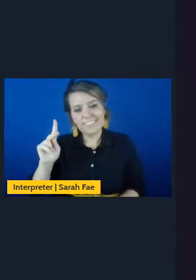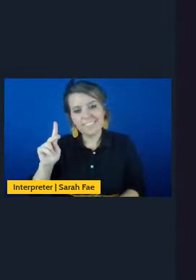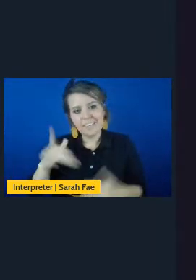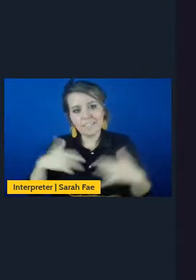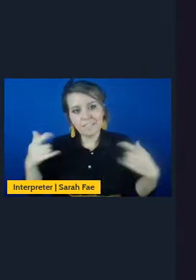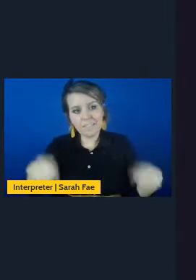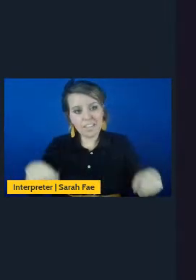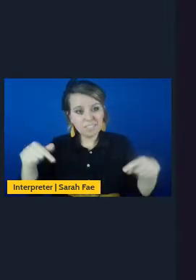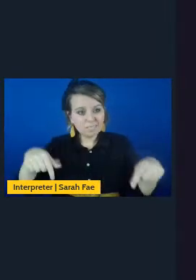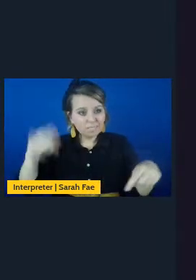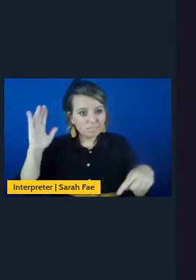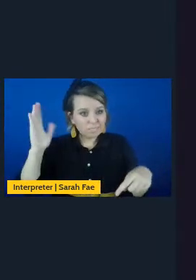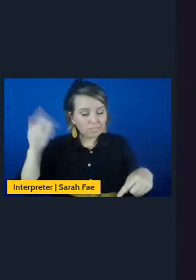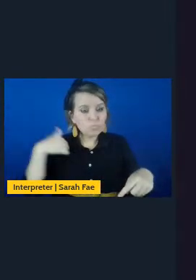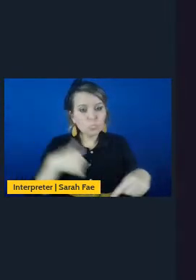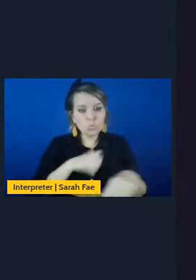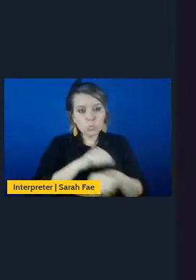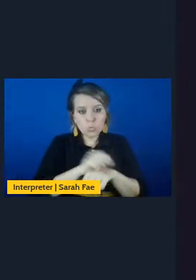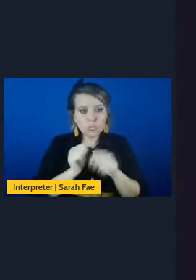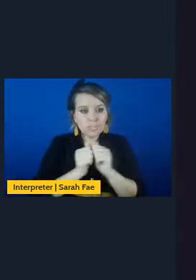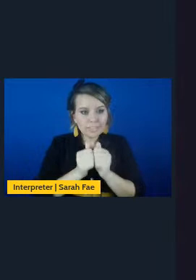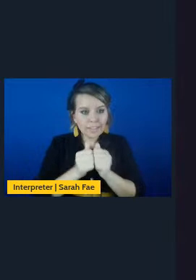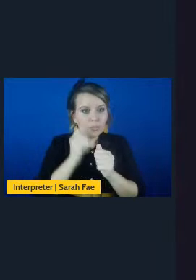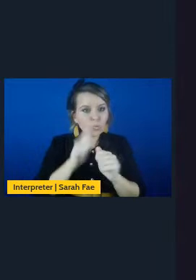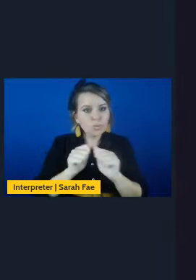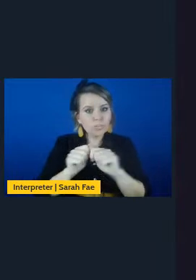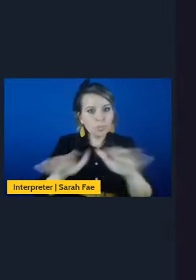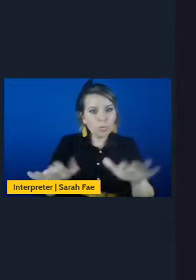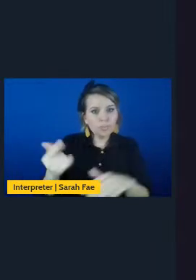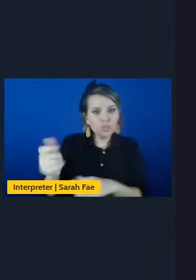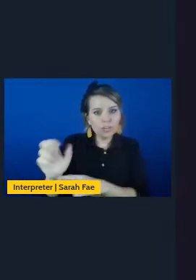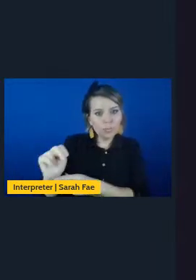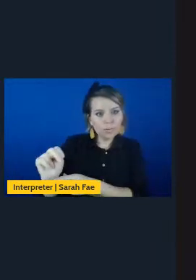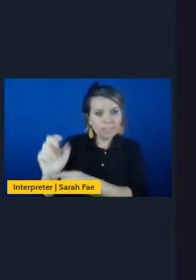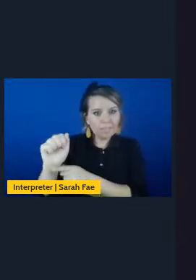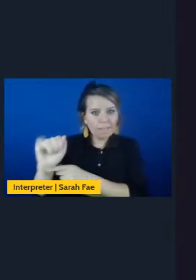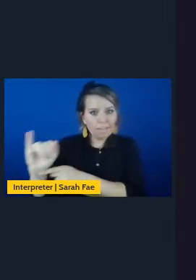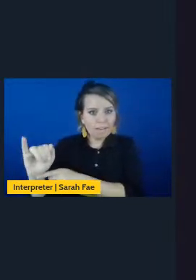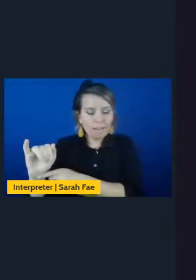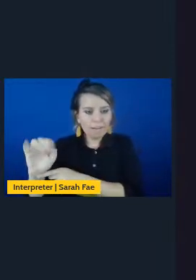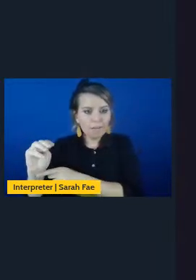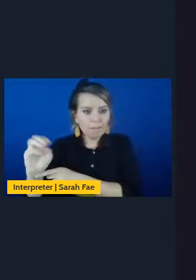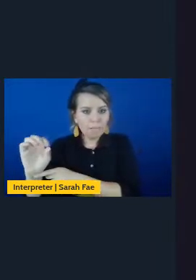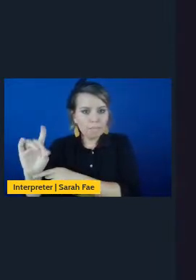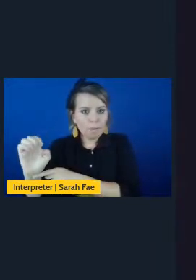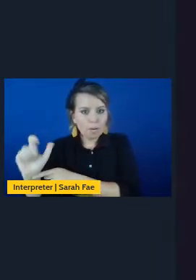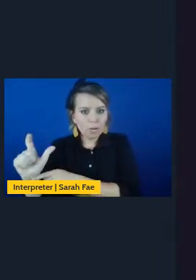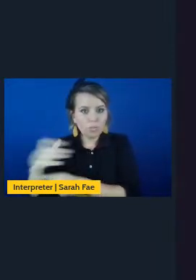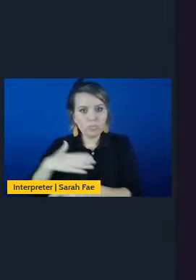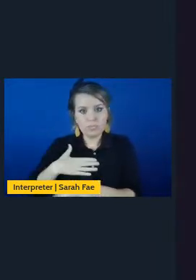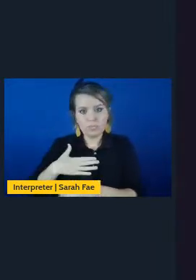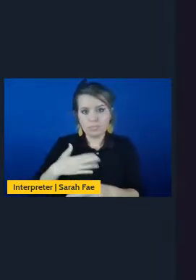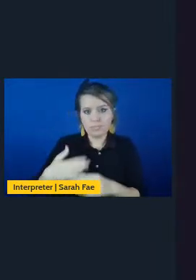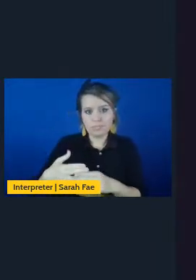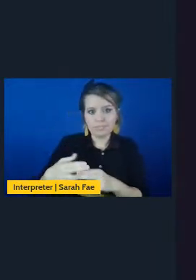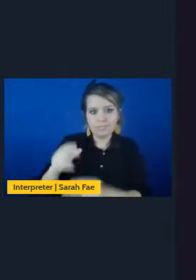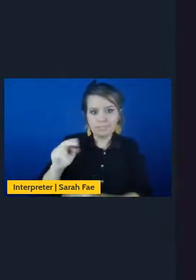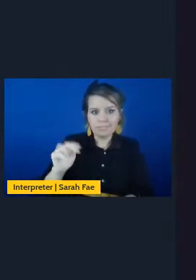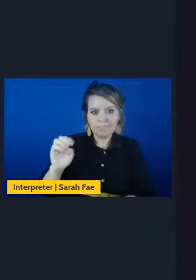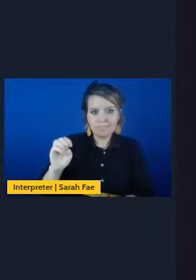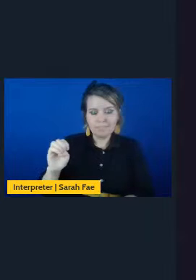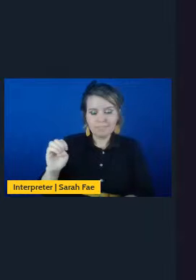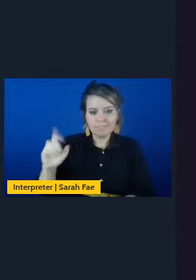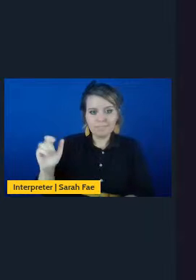a generative AI model using AWS CDK. My name is Neelam Koshiya, and I'm a principal solutions architect